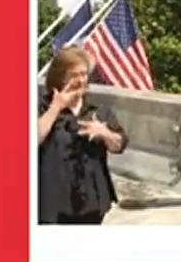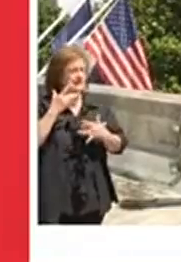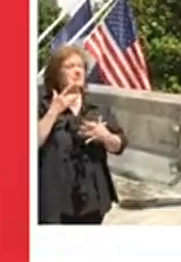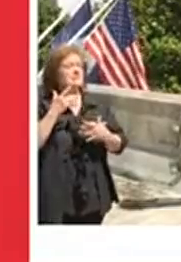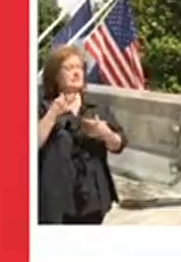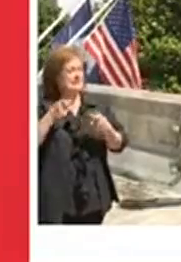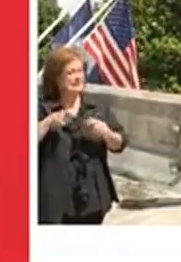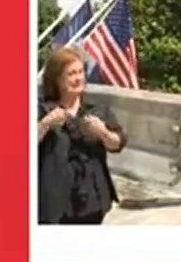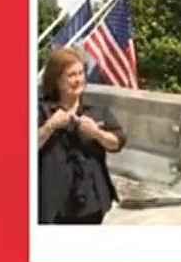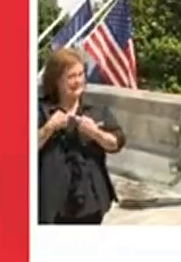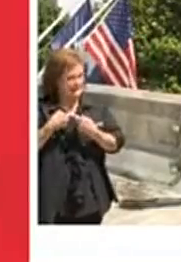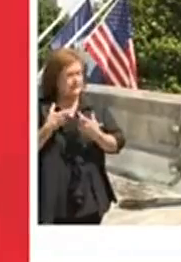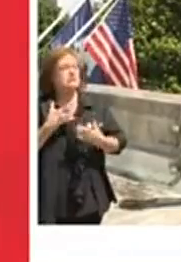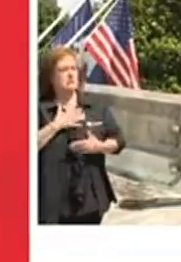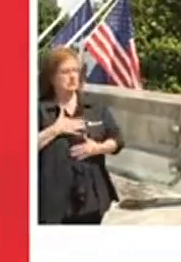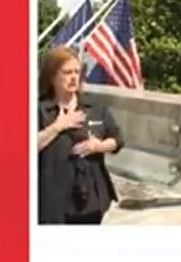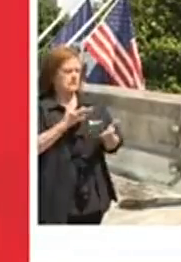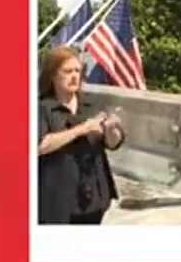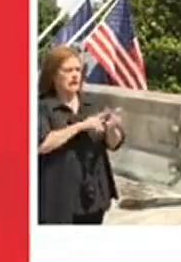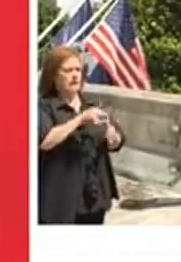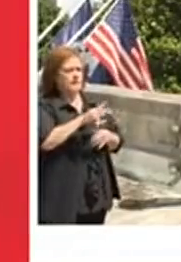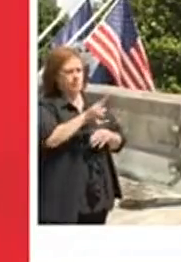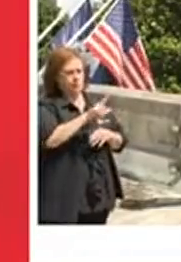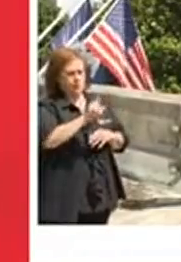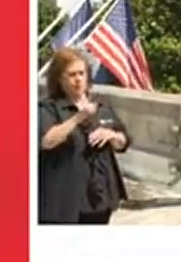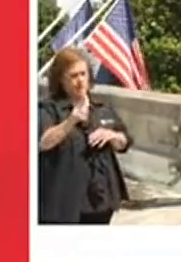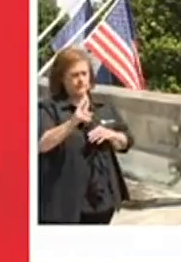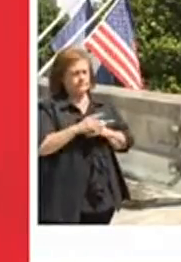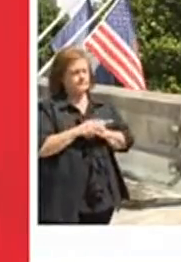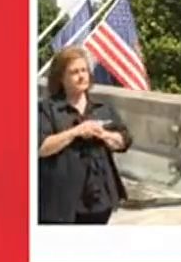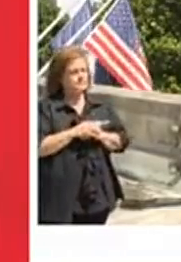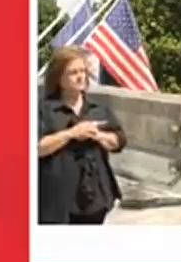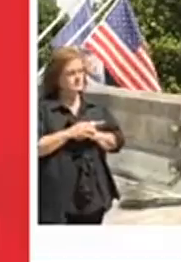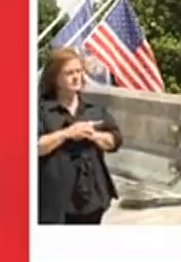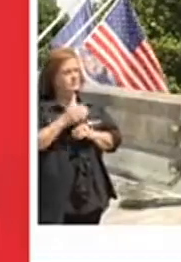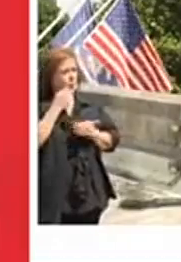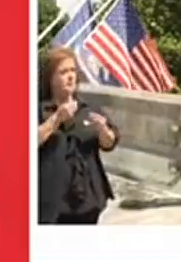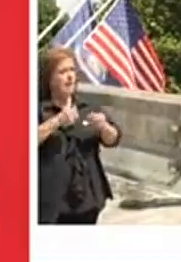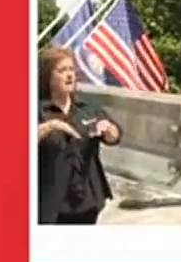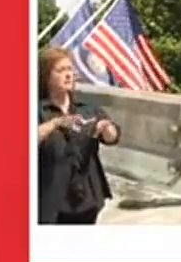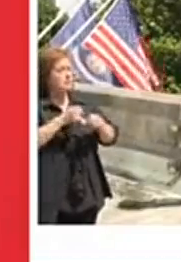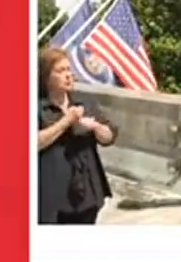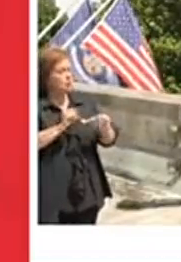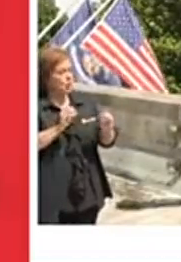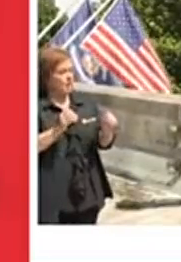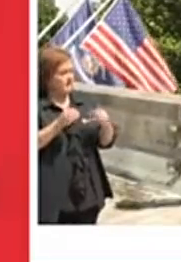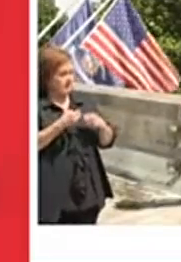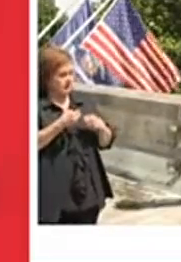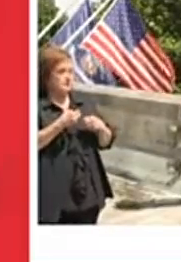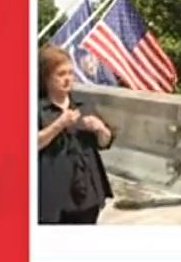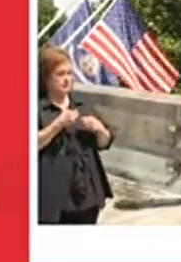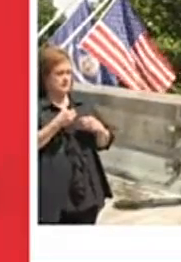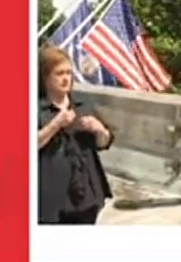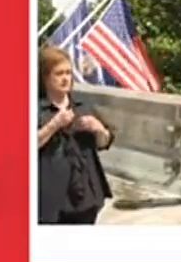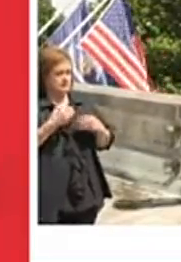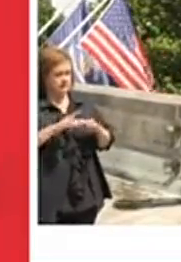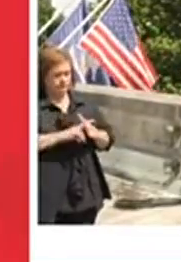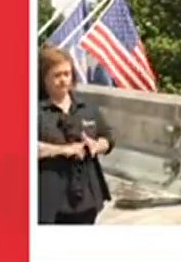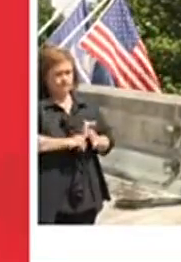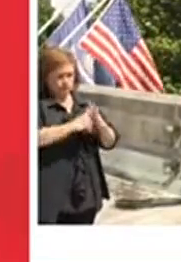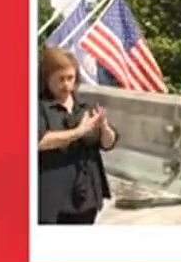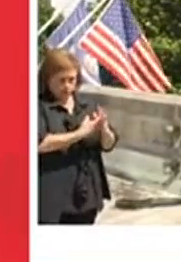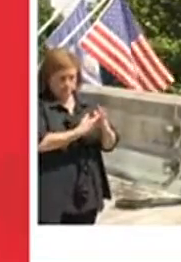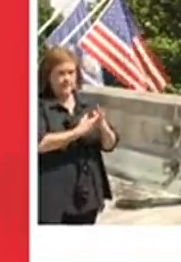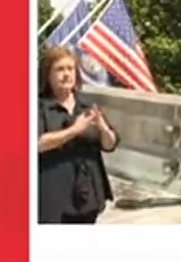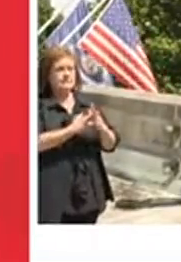311 to enroll in the special needs registry. The New Orleans Office of Homeland Security and Emergency Preparedness has been activated in the city's